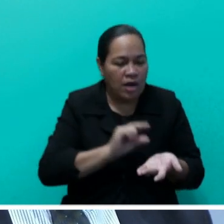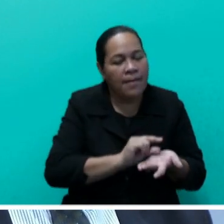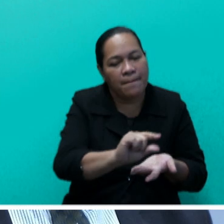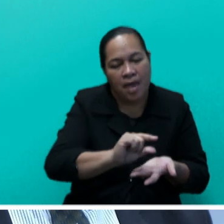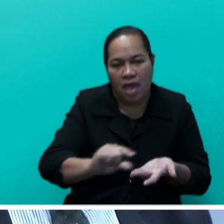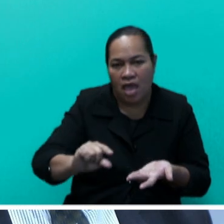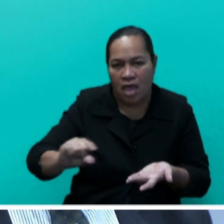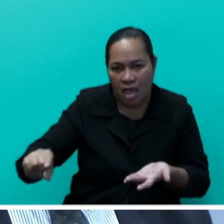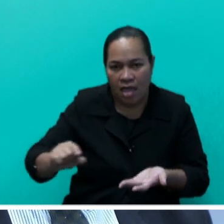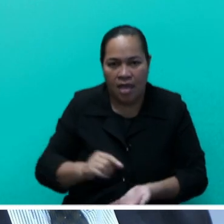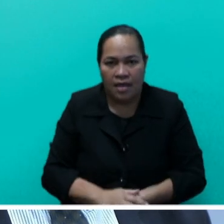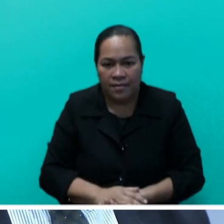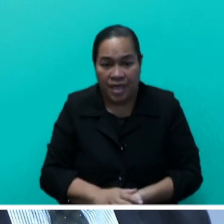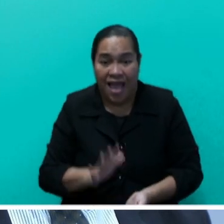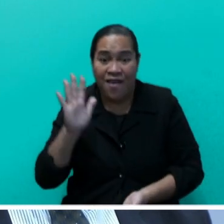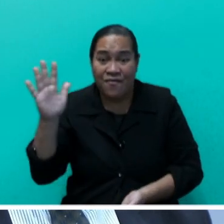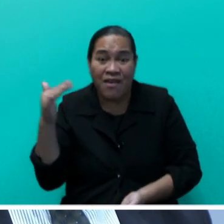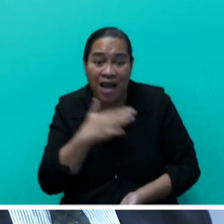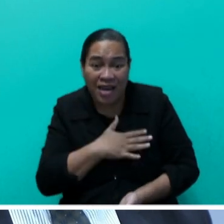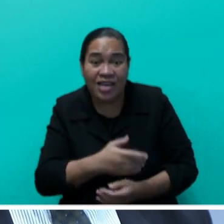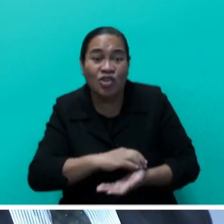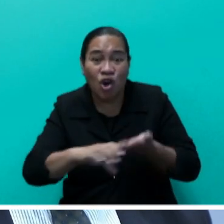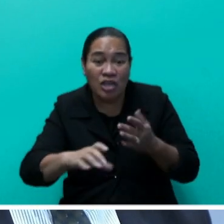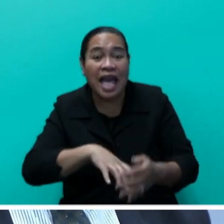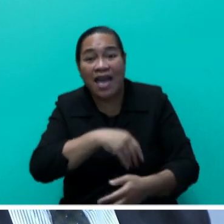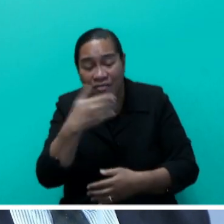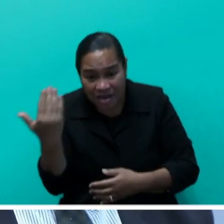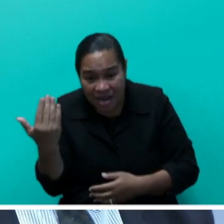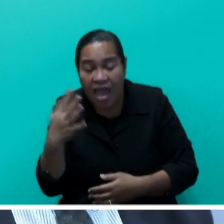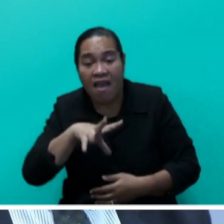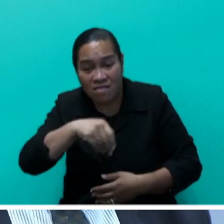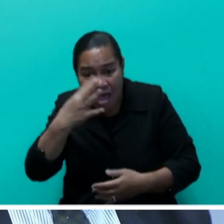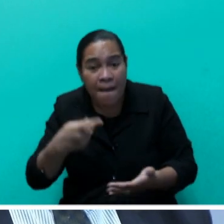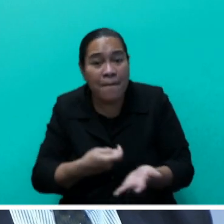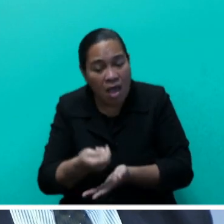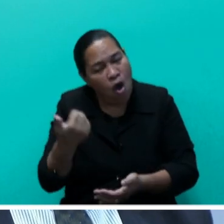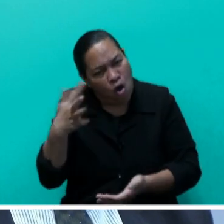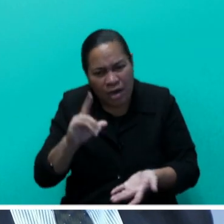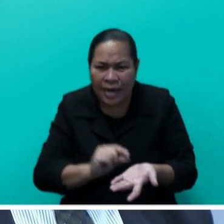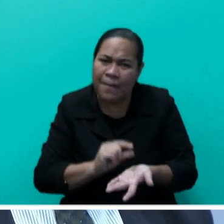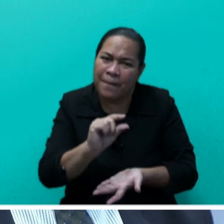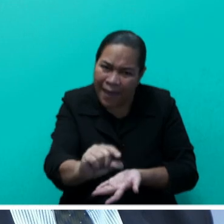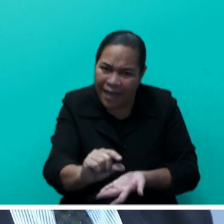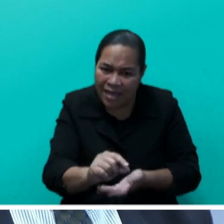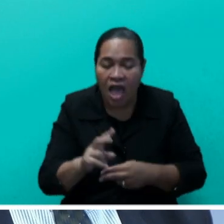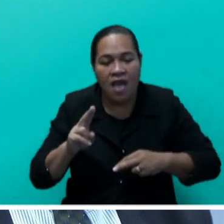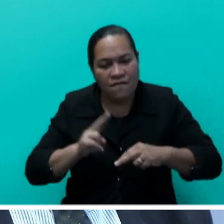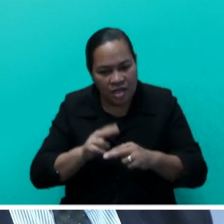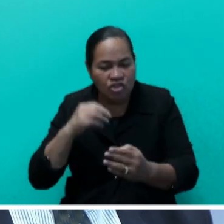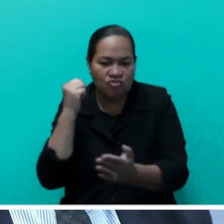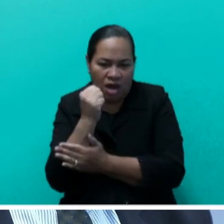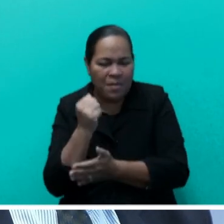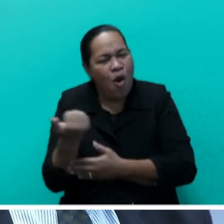paid. The $500 daily allowance has been paid. Fiji Rugby has already